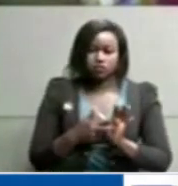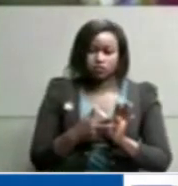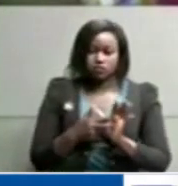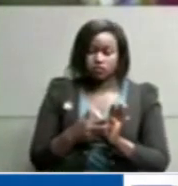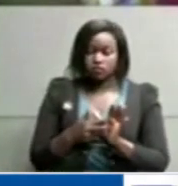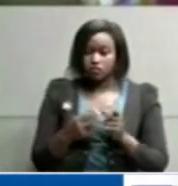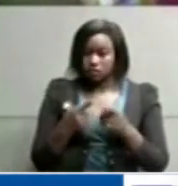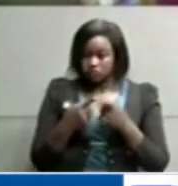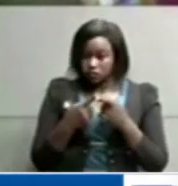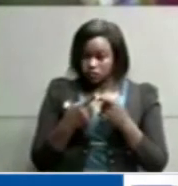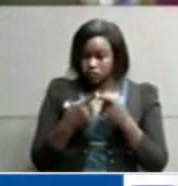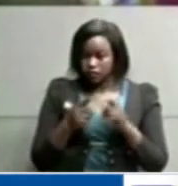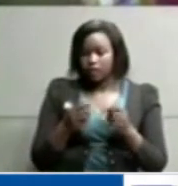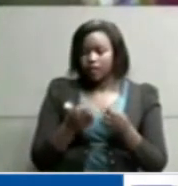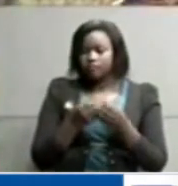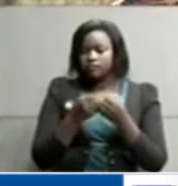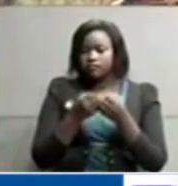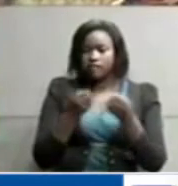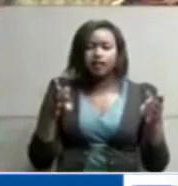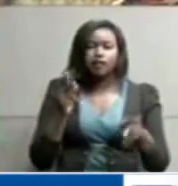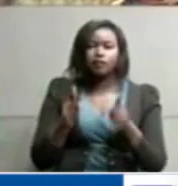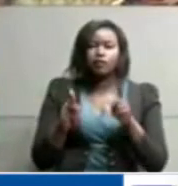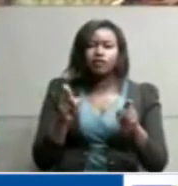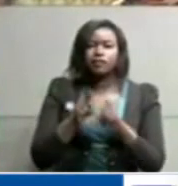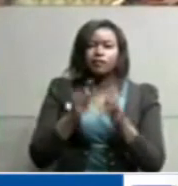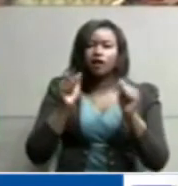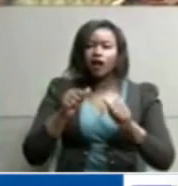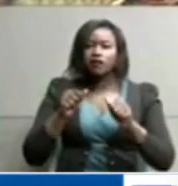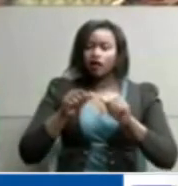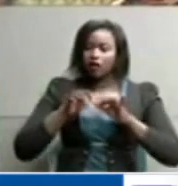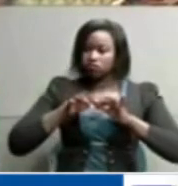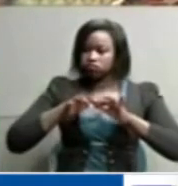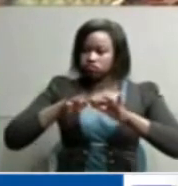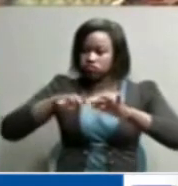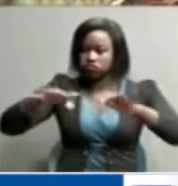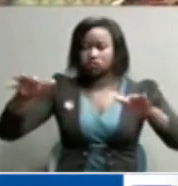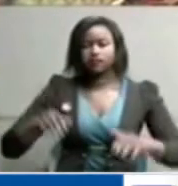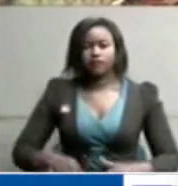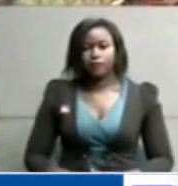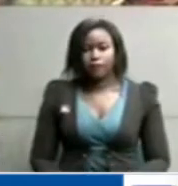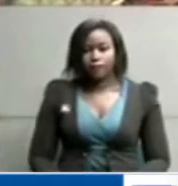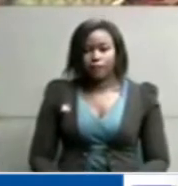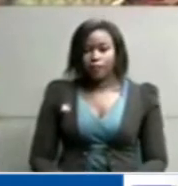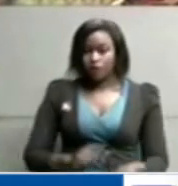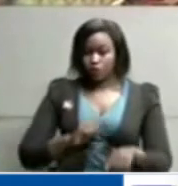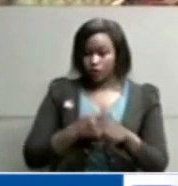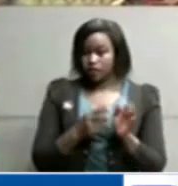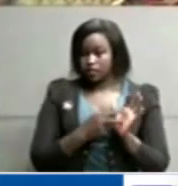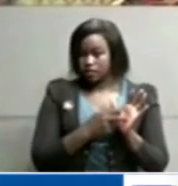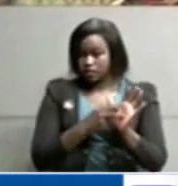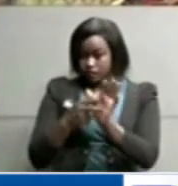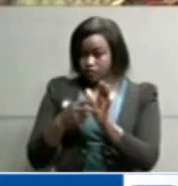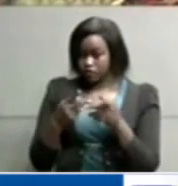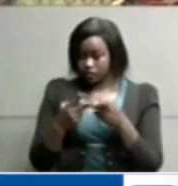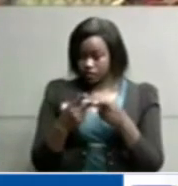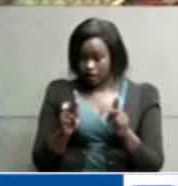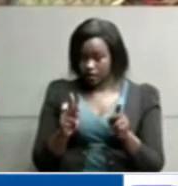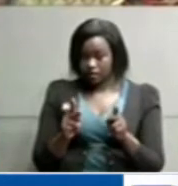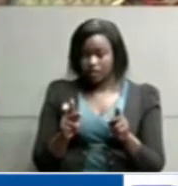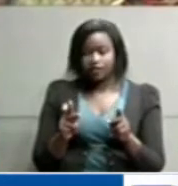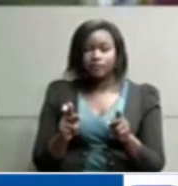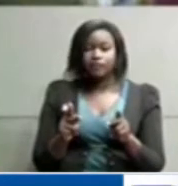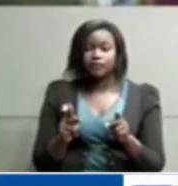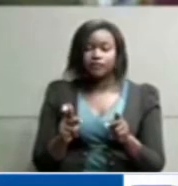the majority of the people infect when symptoms start, and those symptoms mainly